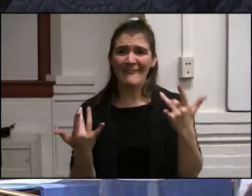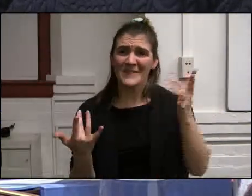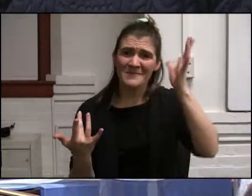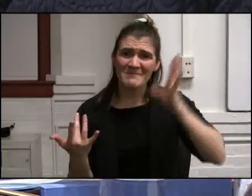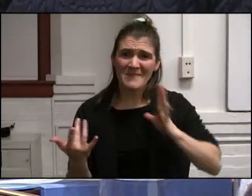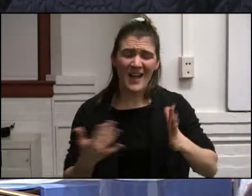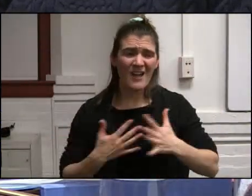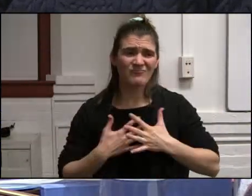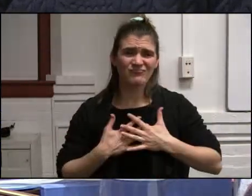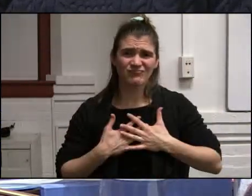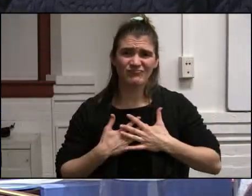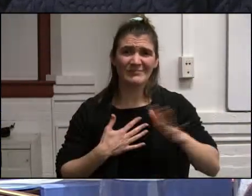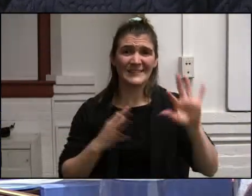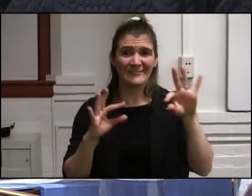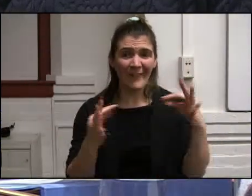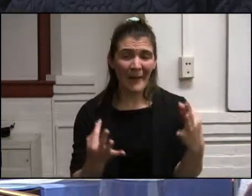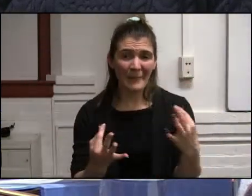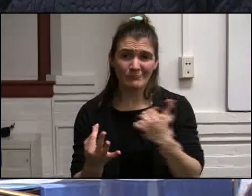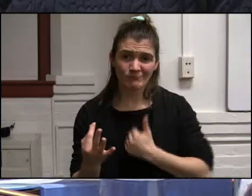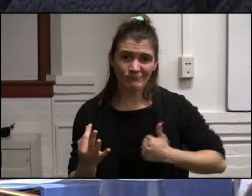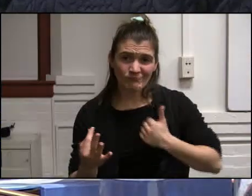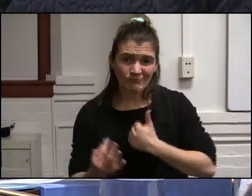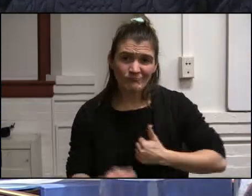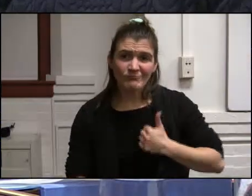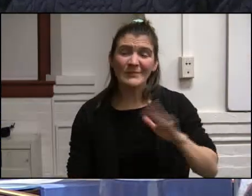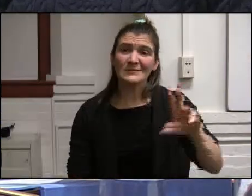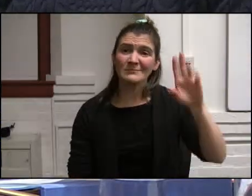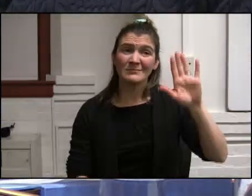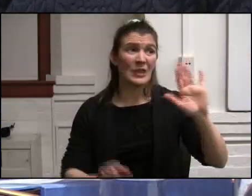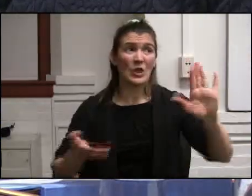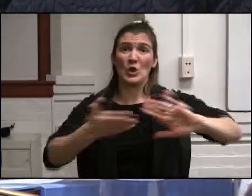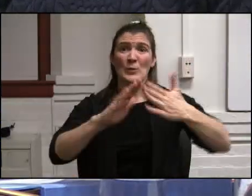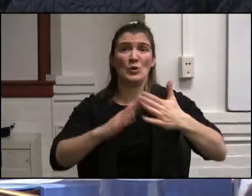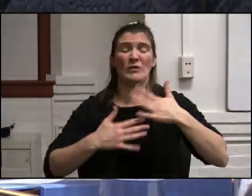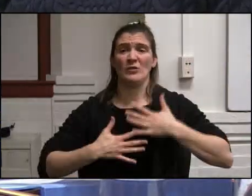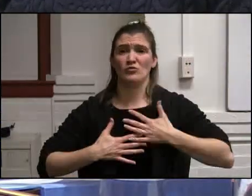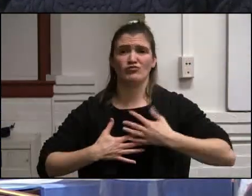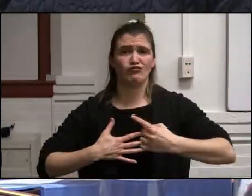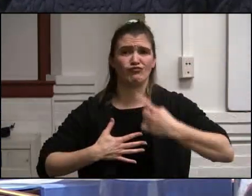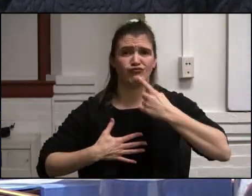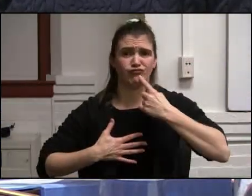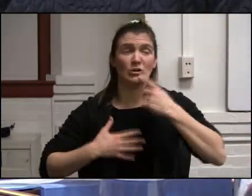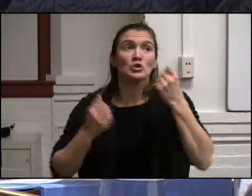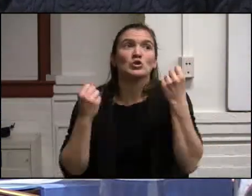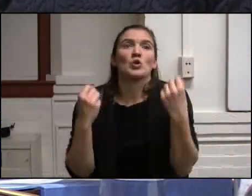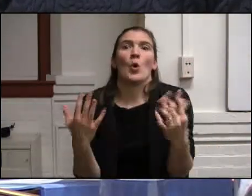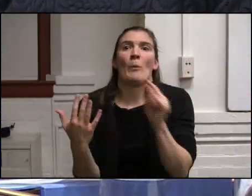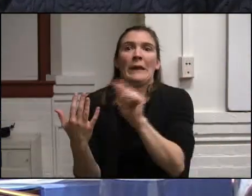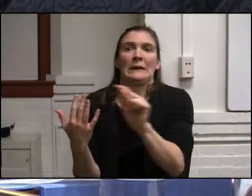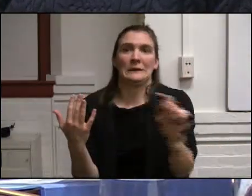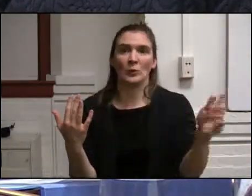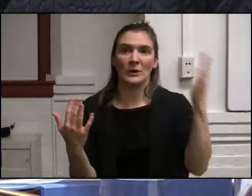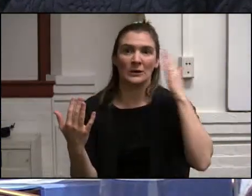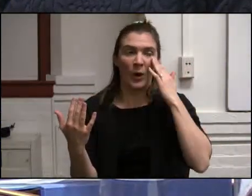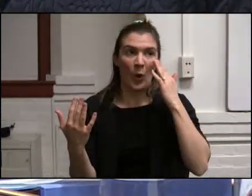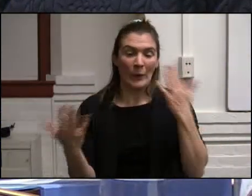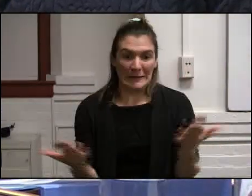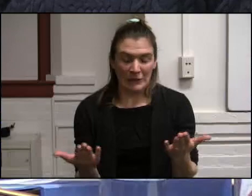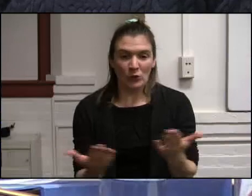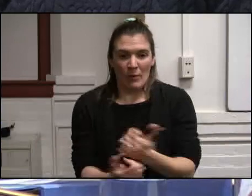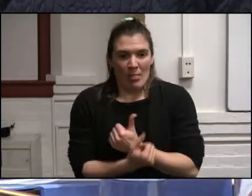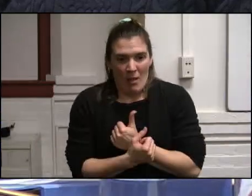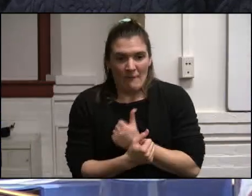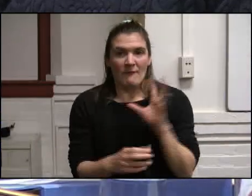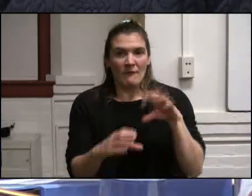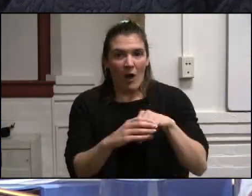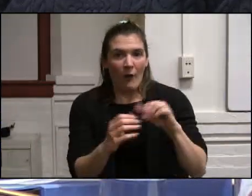our hearts go out to his family and our whole community, really. So many people that we know and love here